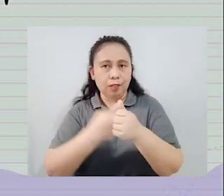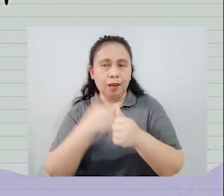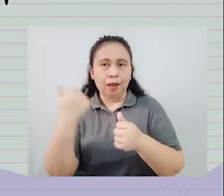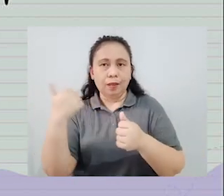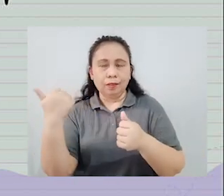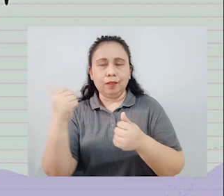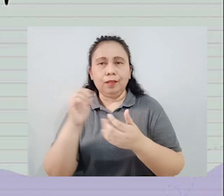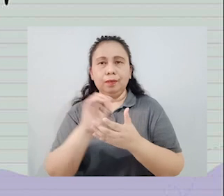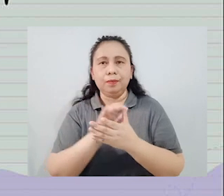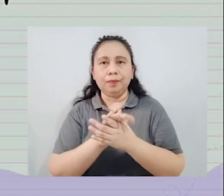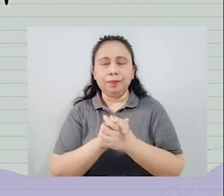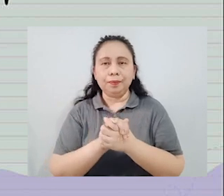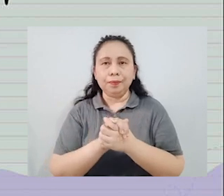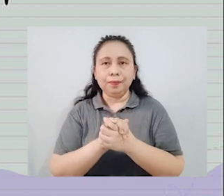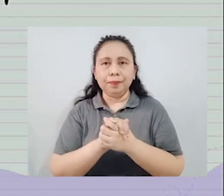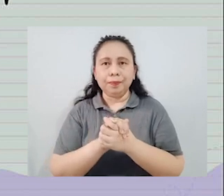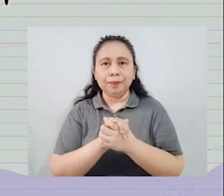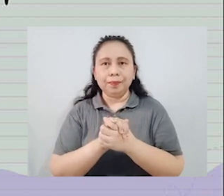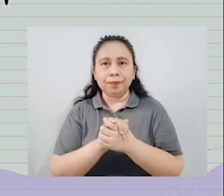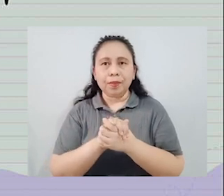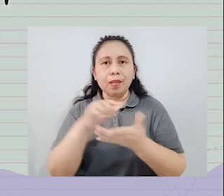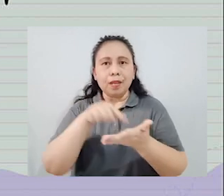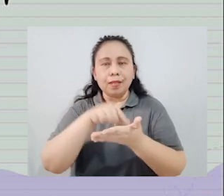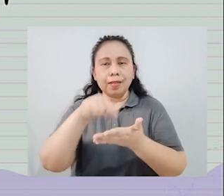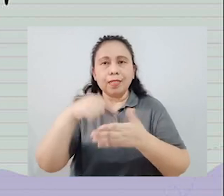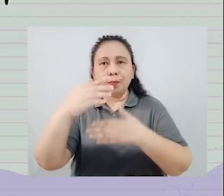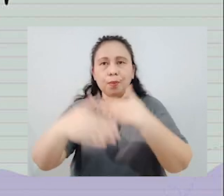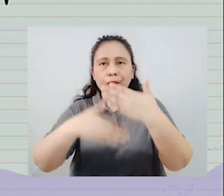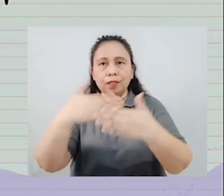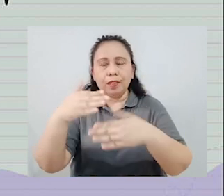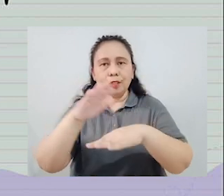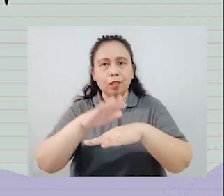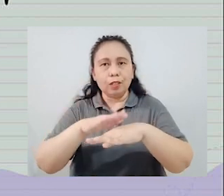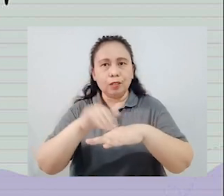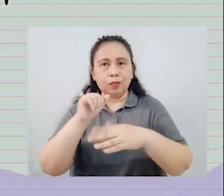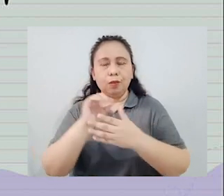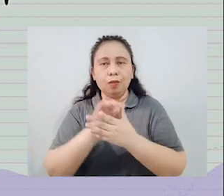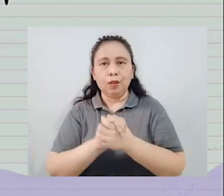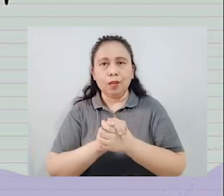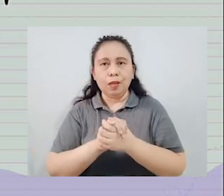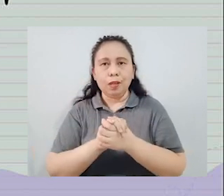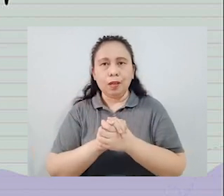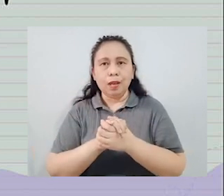edge of the 2 plates. This process is also known as